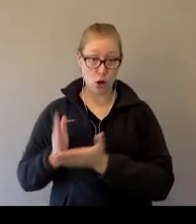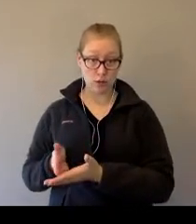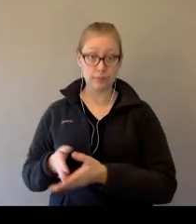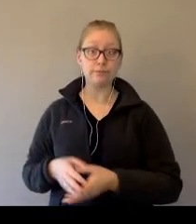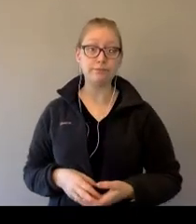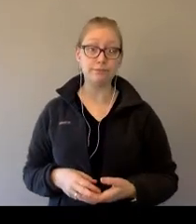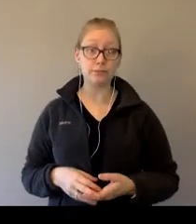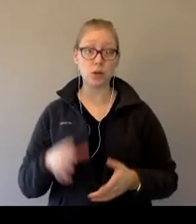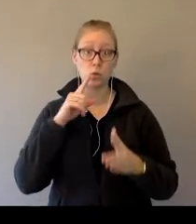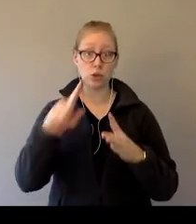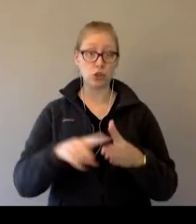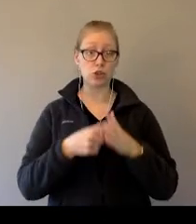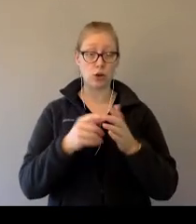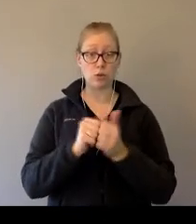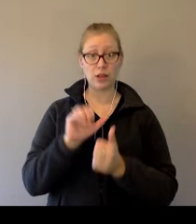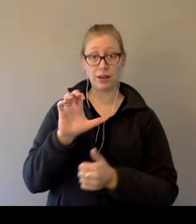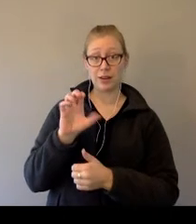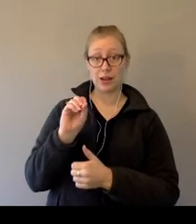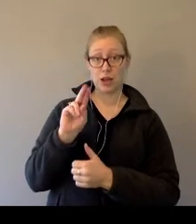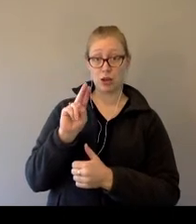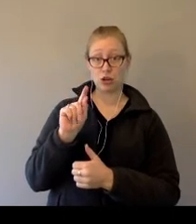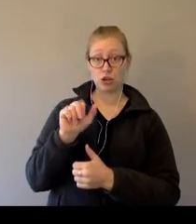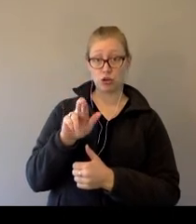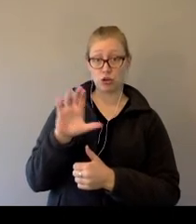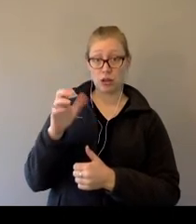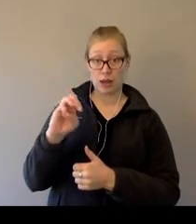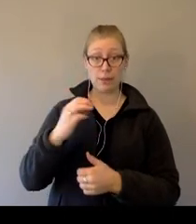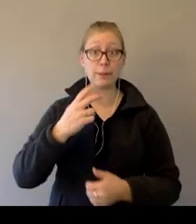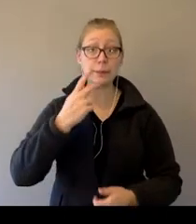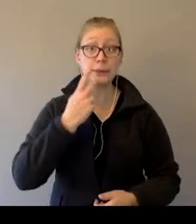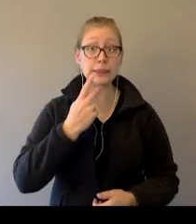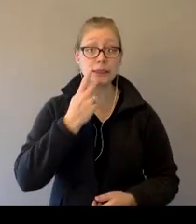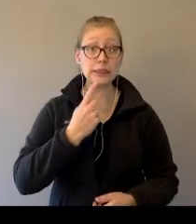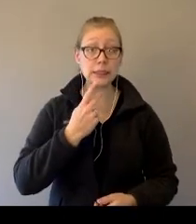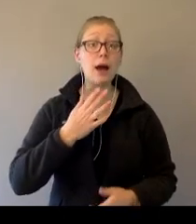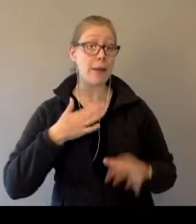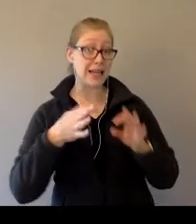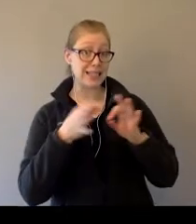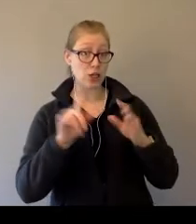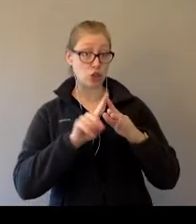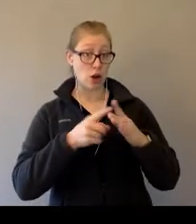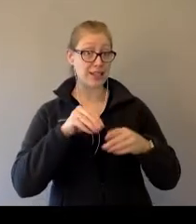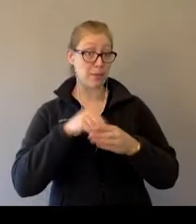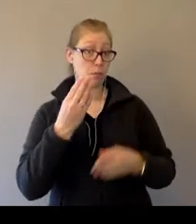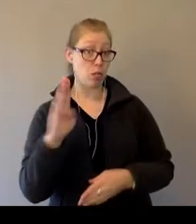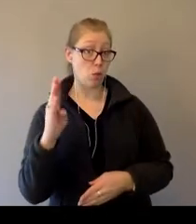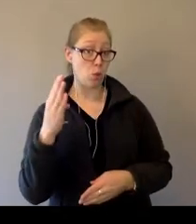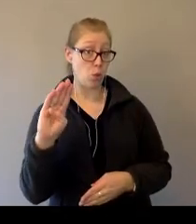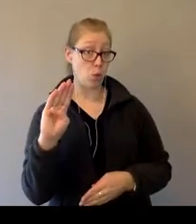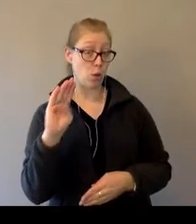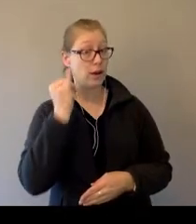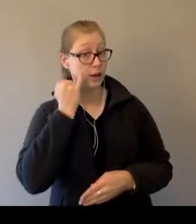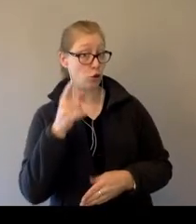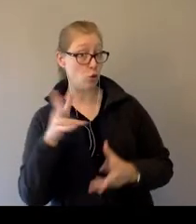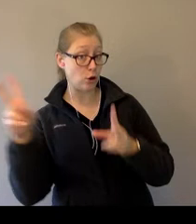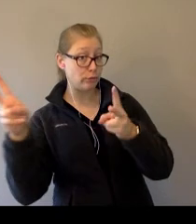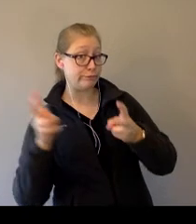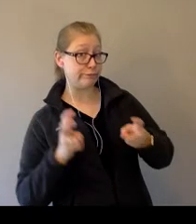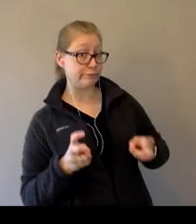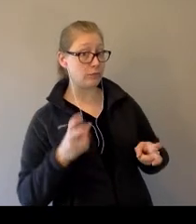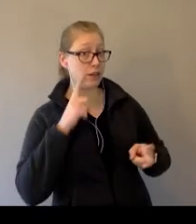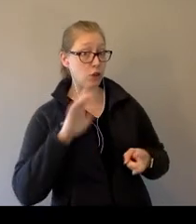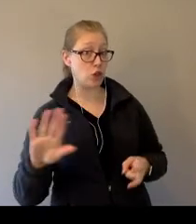I'm going to start off with my counterclaim. And my sentence starter is in blue. So if you want to use this sentence starter for your own counterclaim, you